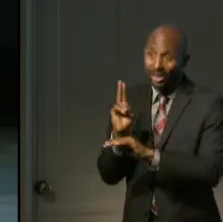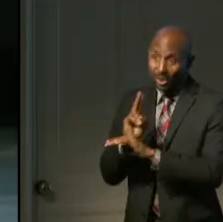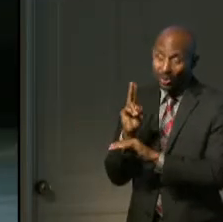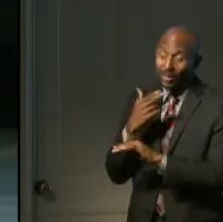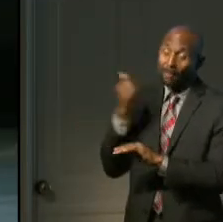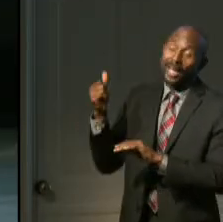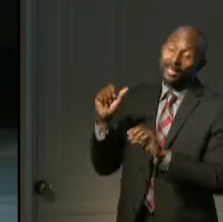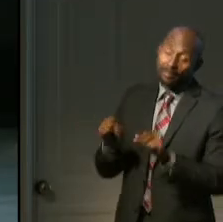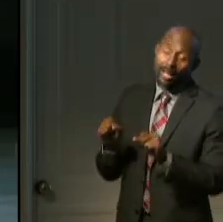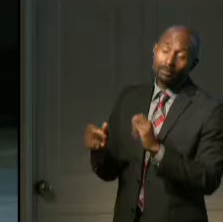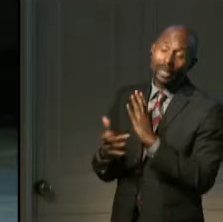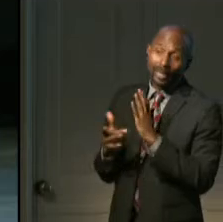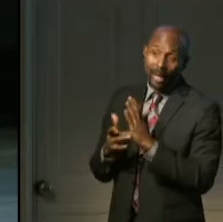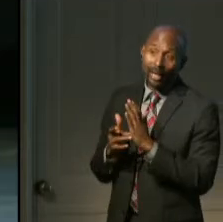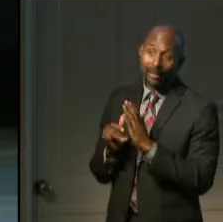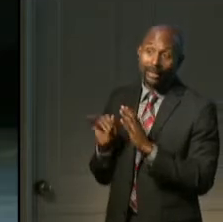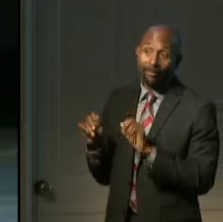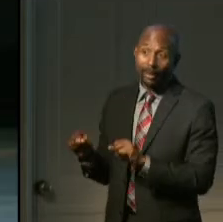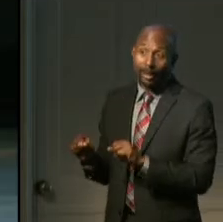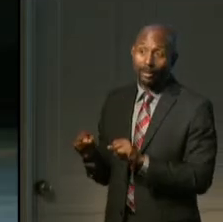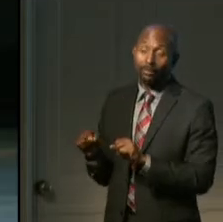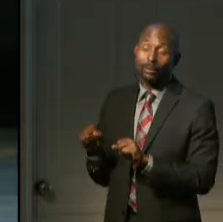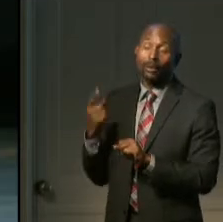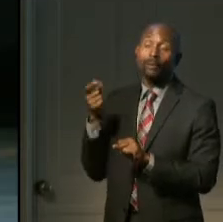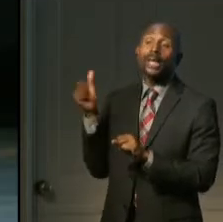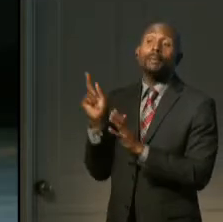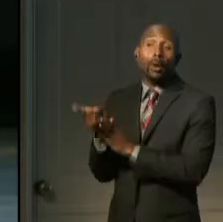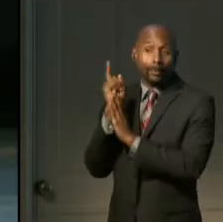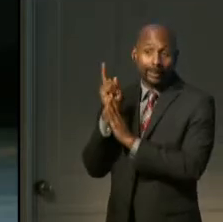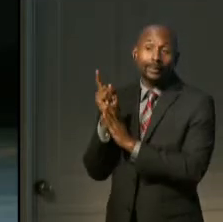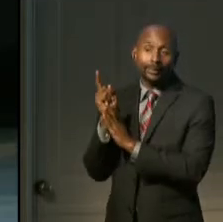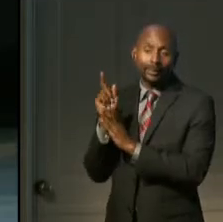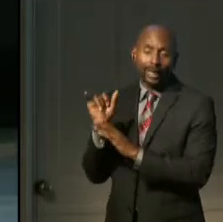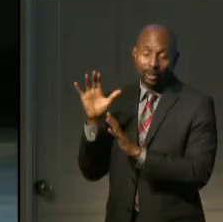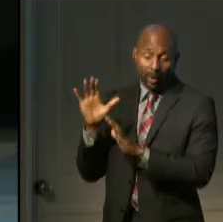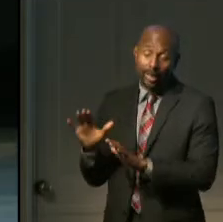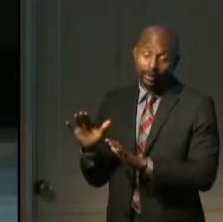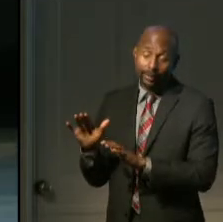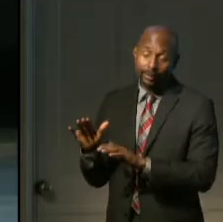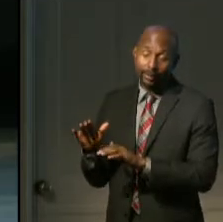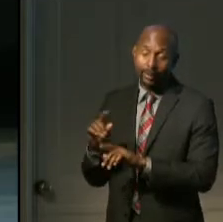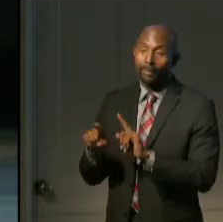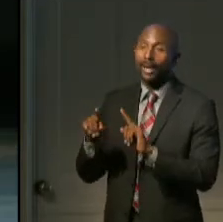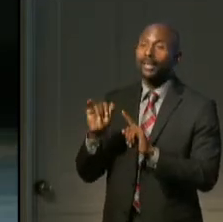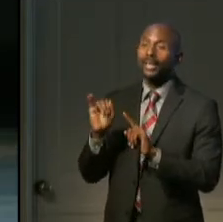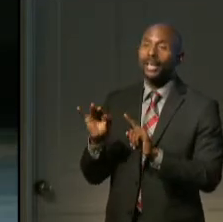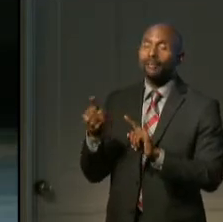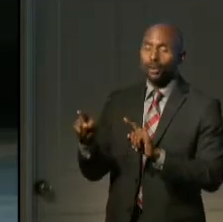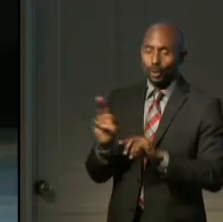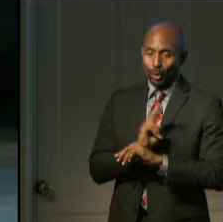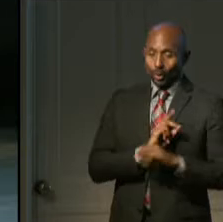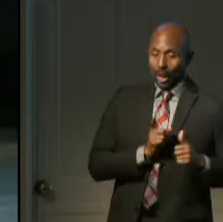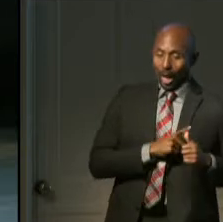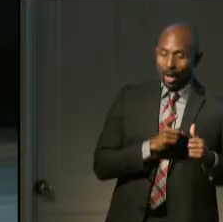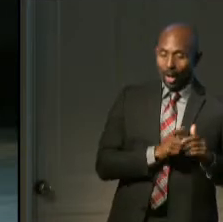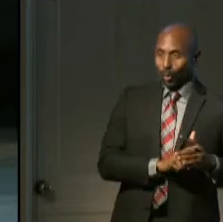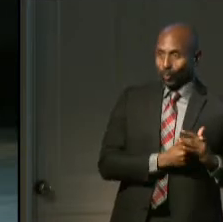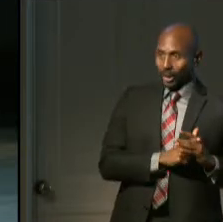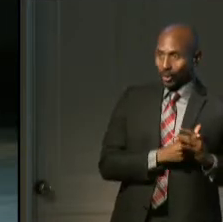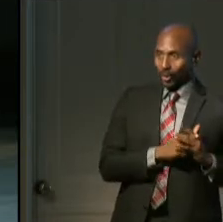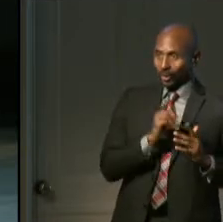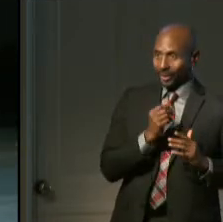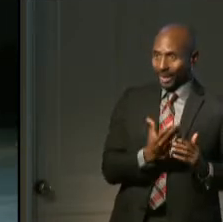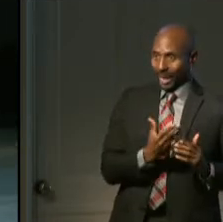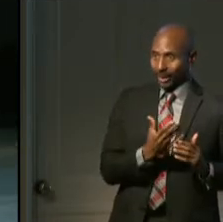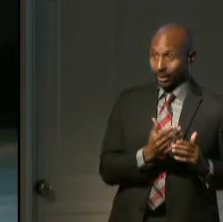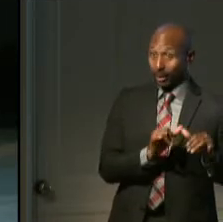possible technology that you can at any given moment, but when you then take original data, which are real measurements, and